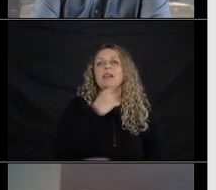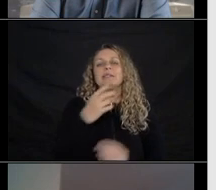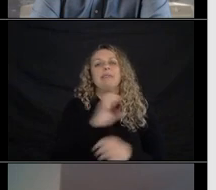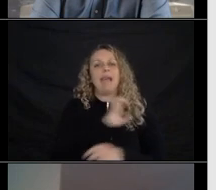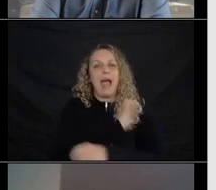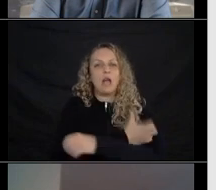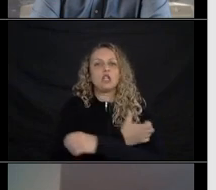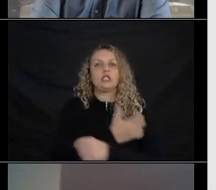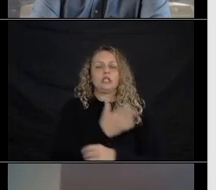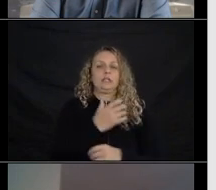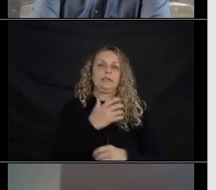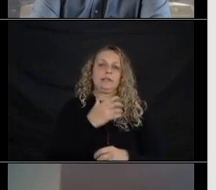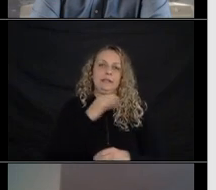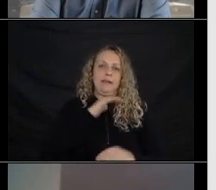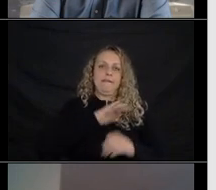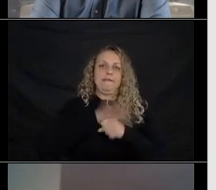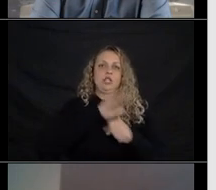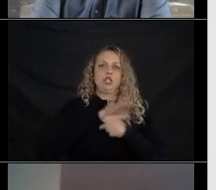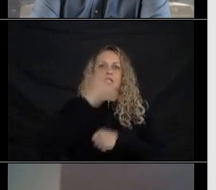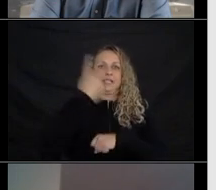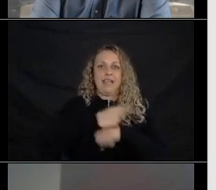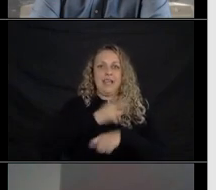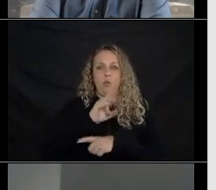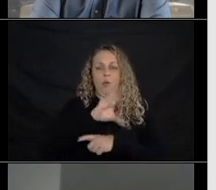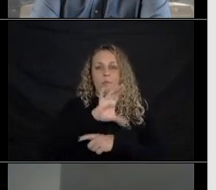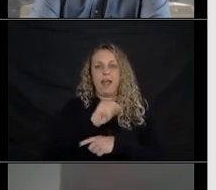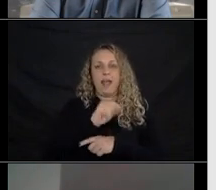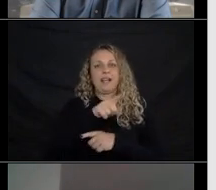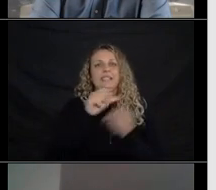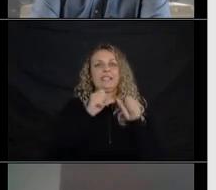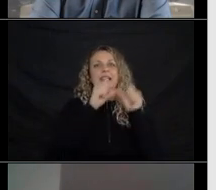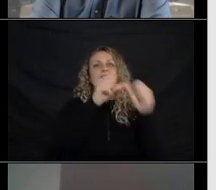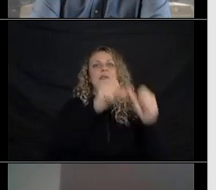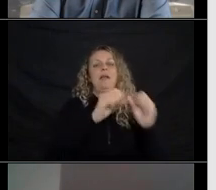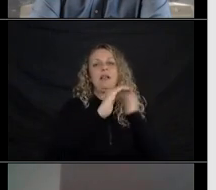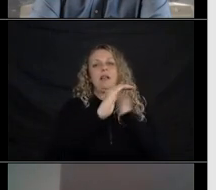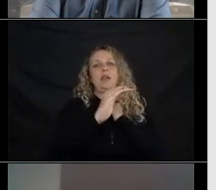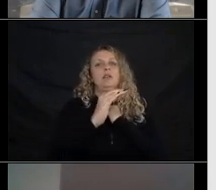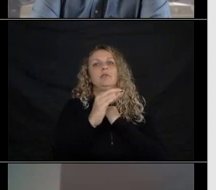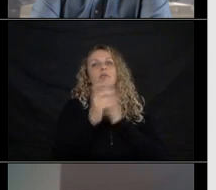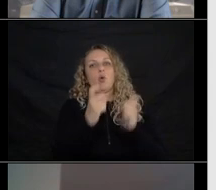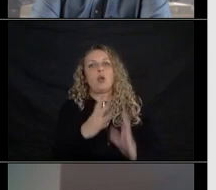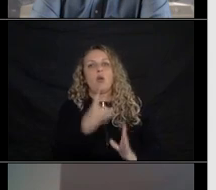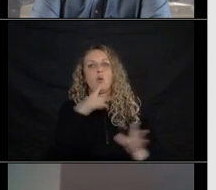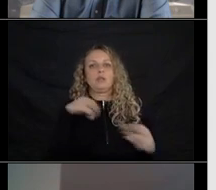Day in the city of Boynton Beach. Rebecca Harvey, Sustainability Coordinator, will accept the proclamation.